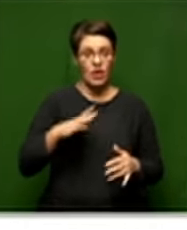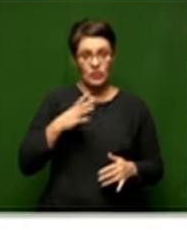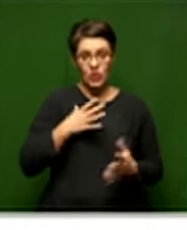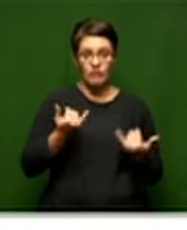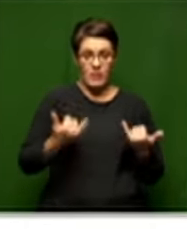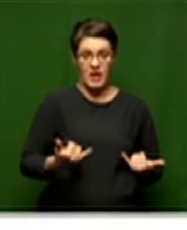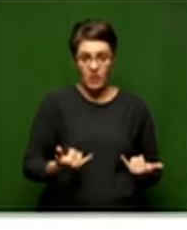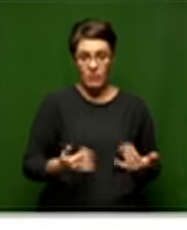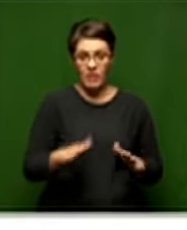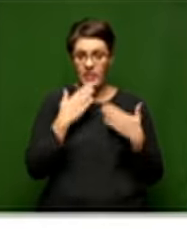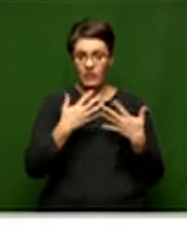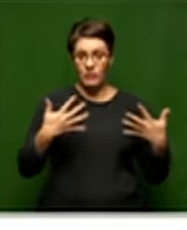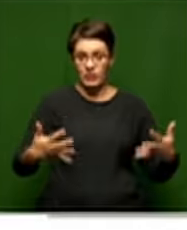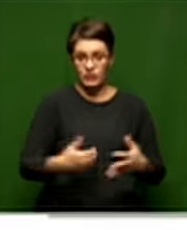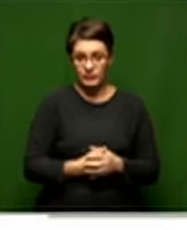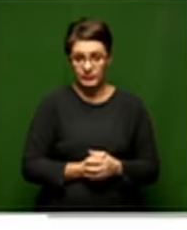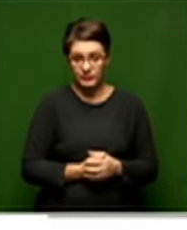me at this moment. Thank you so much.